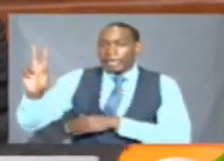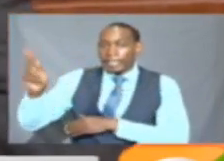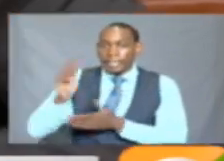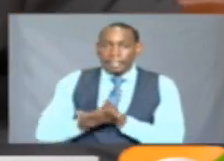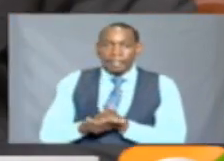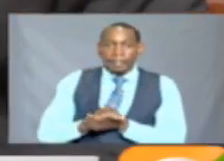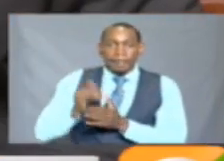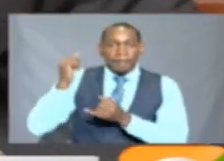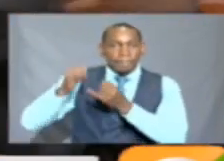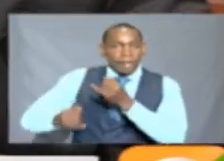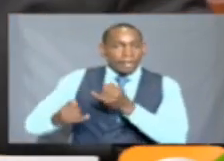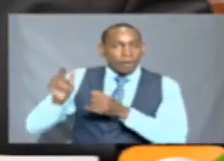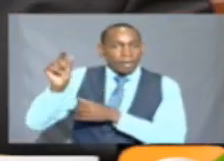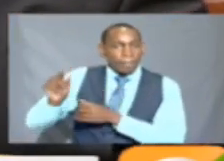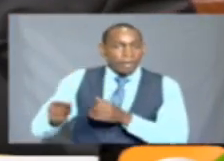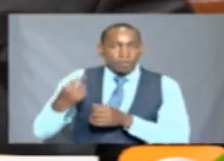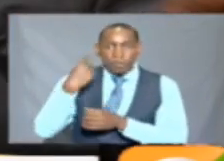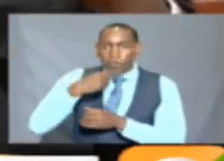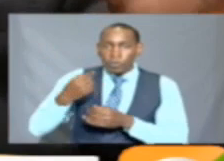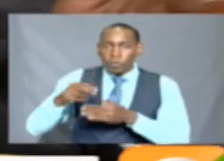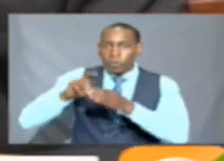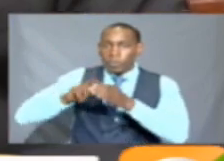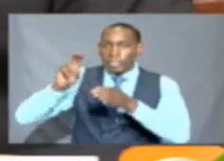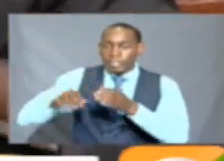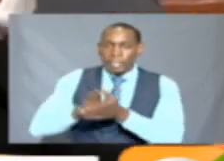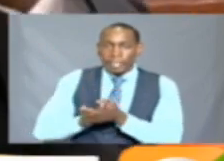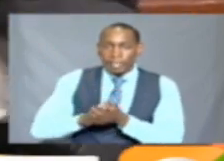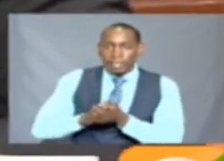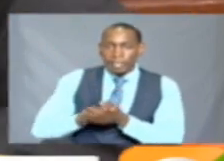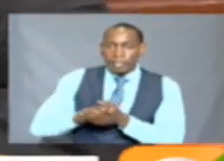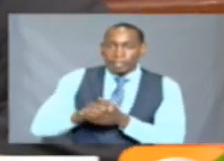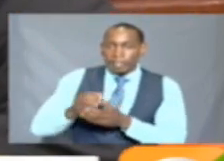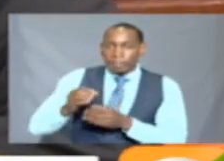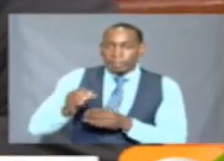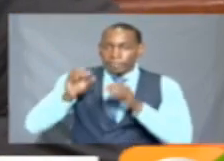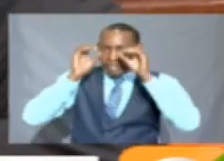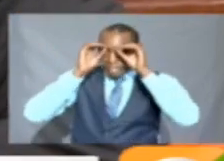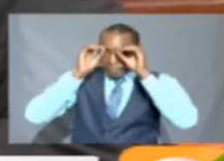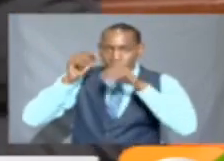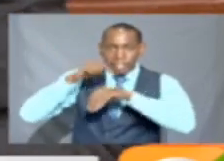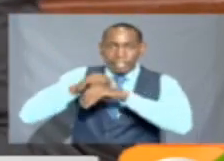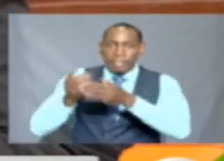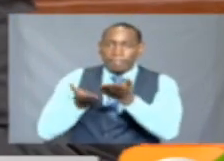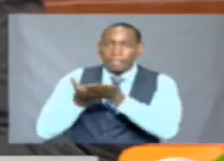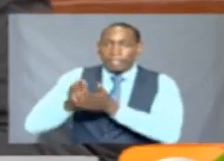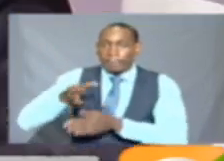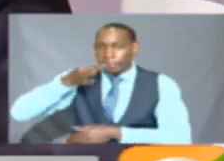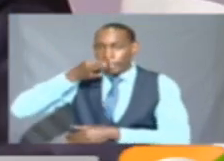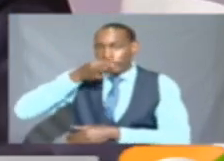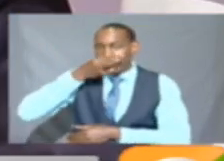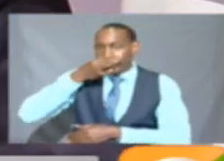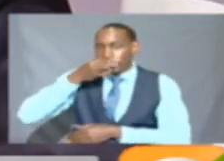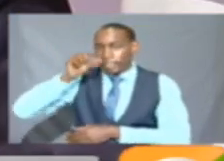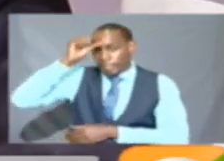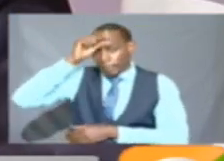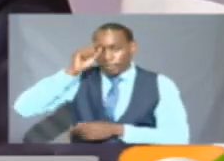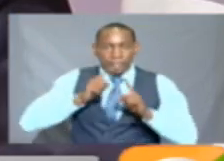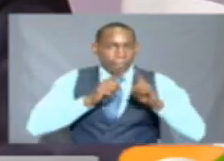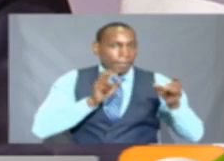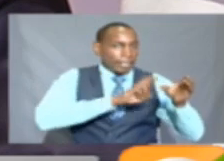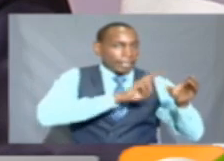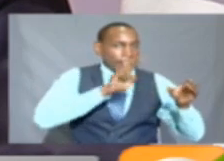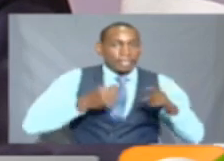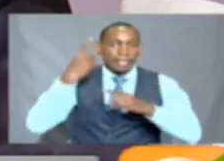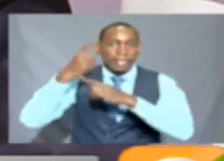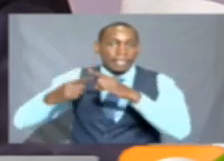last person you remember resigning? Martha Karua as minister in Kibaki's government. But she resigned, did she? How many years